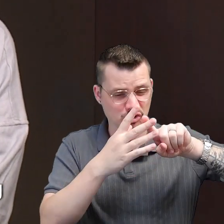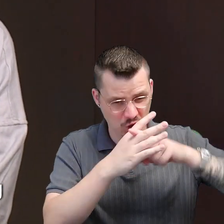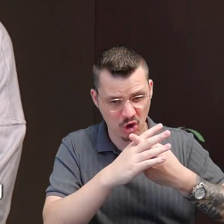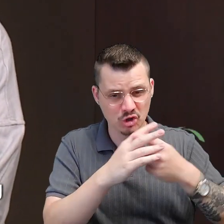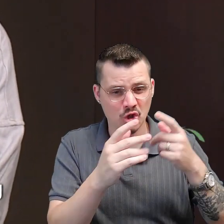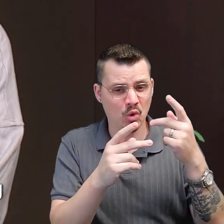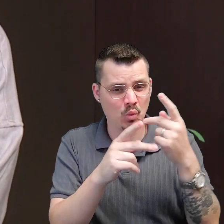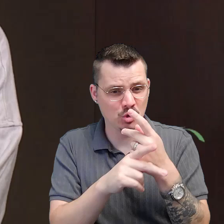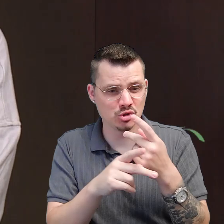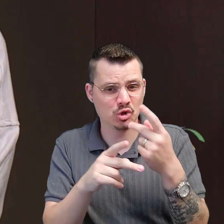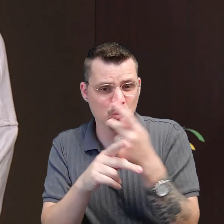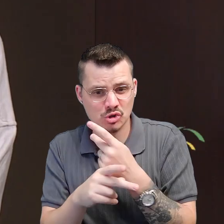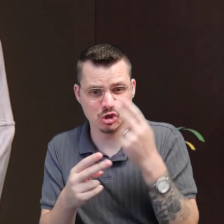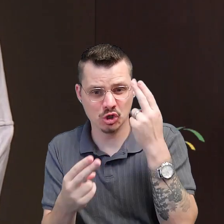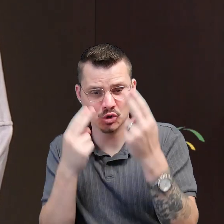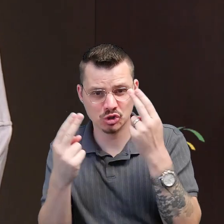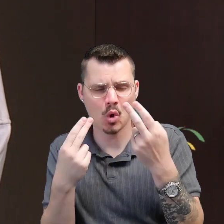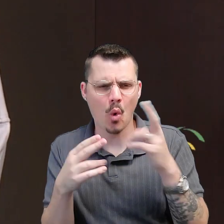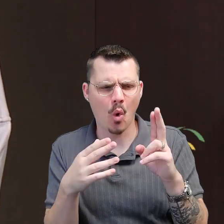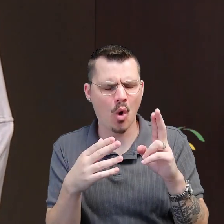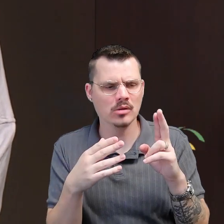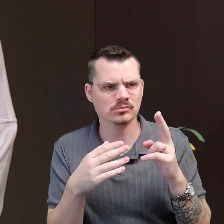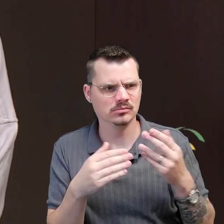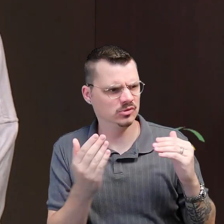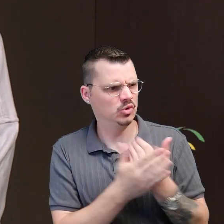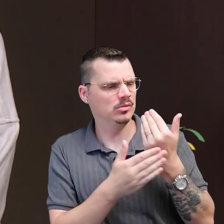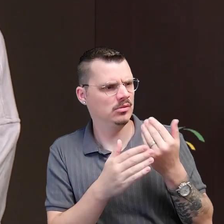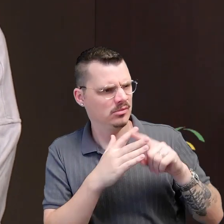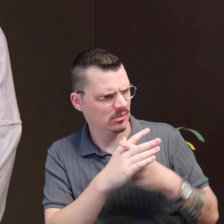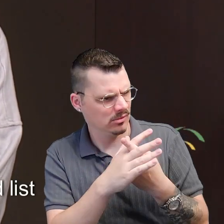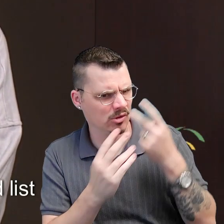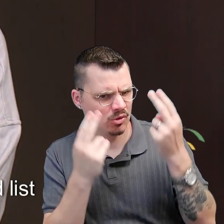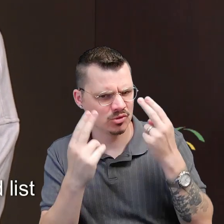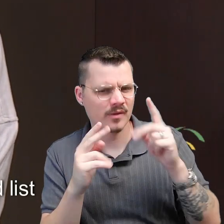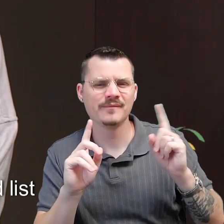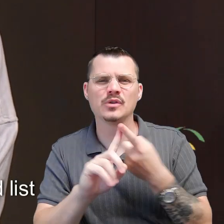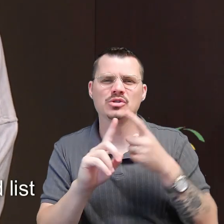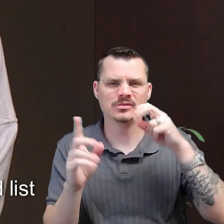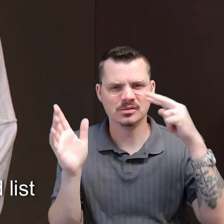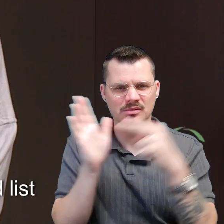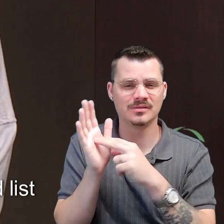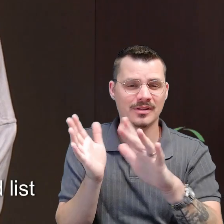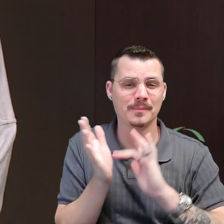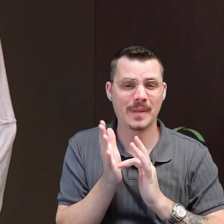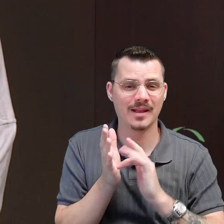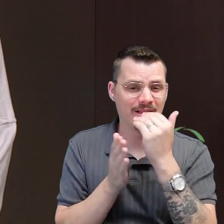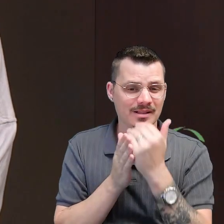have a worsening of hallucinations or new onset hallucinations, well, let's first take a look at their med